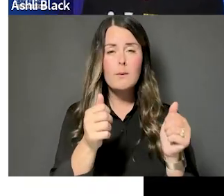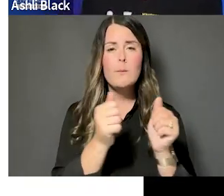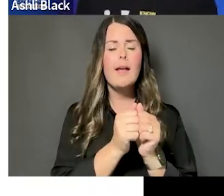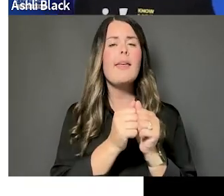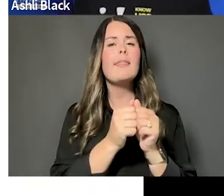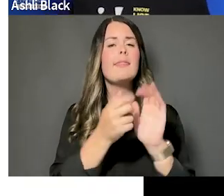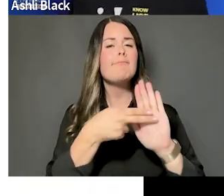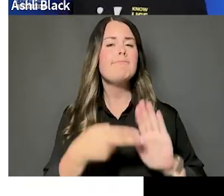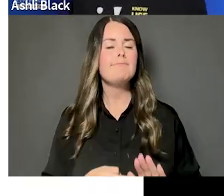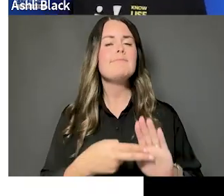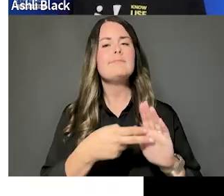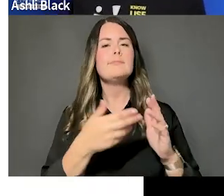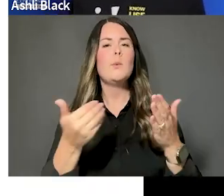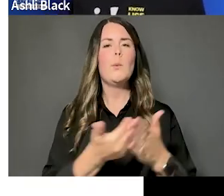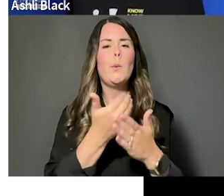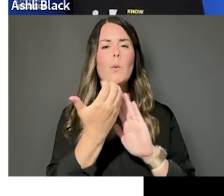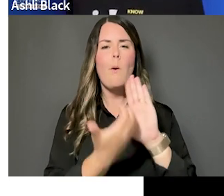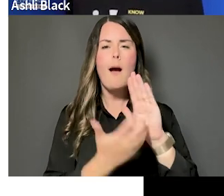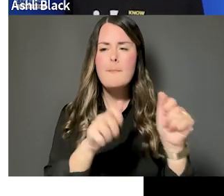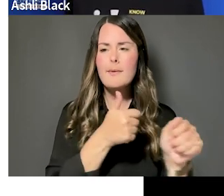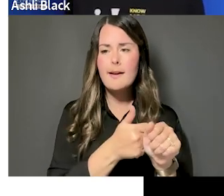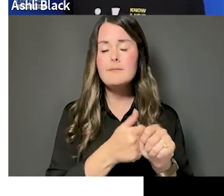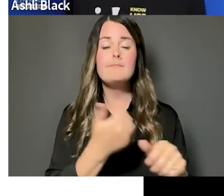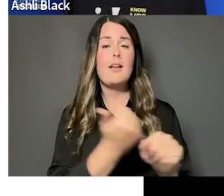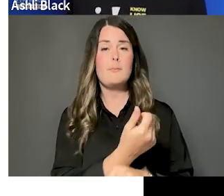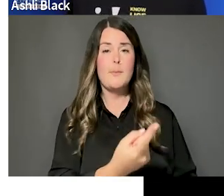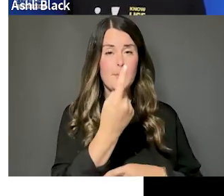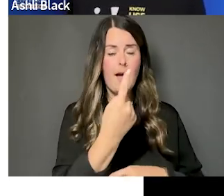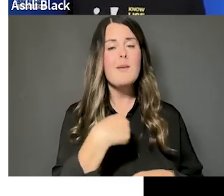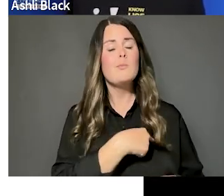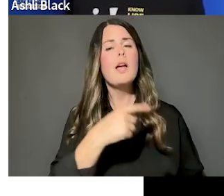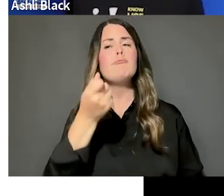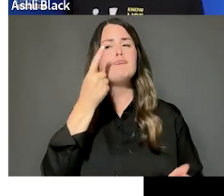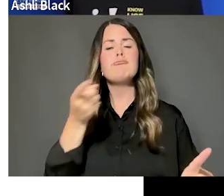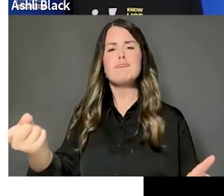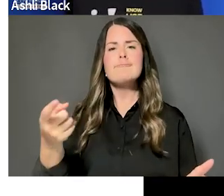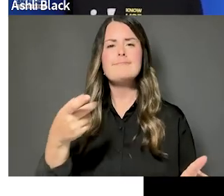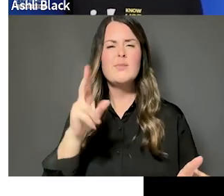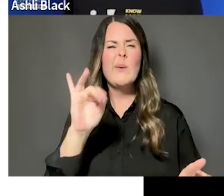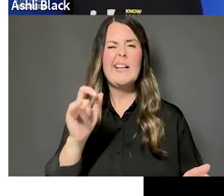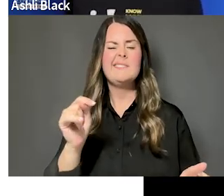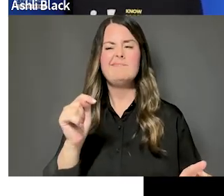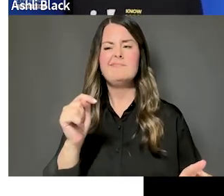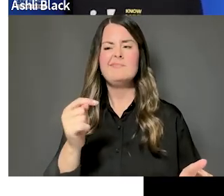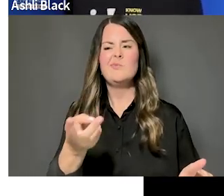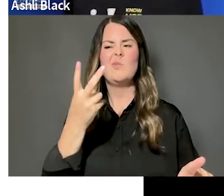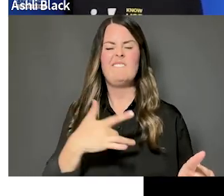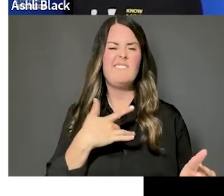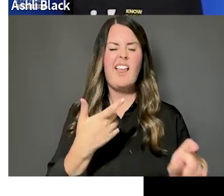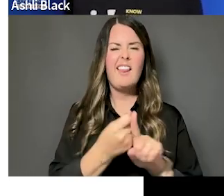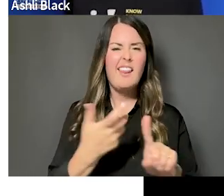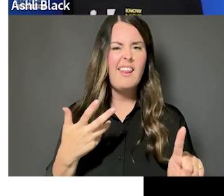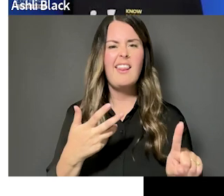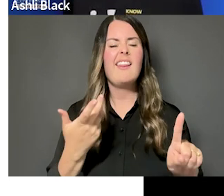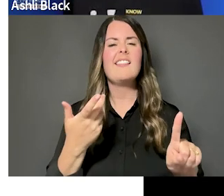just a bit to highlight a few notable course-level updates. In Algebra 1, we heard that Unit 2 felt too long and